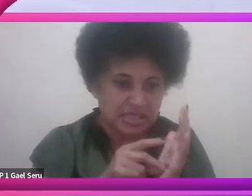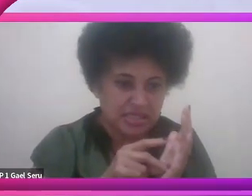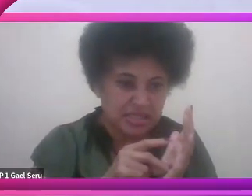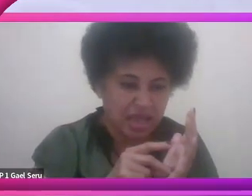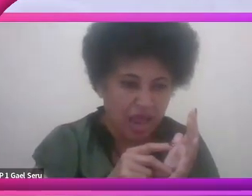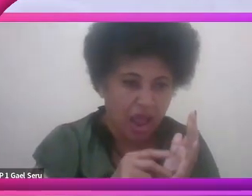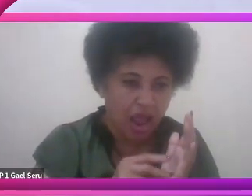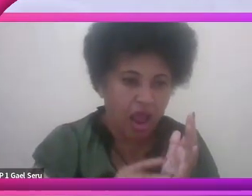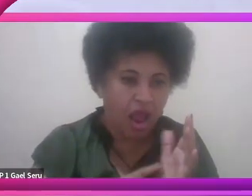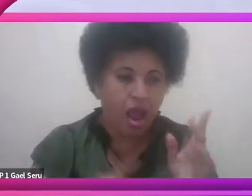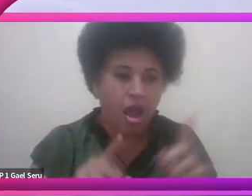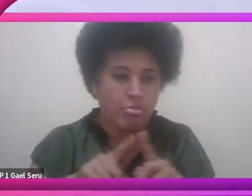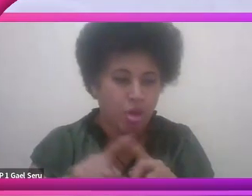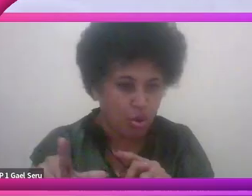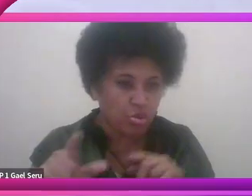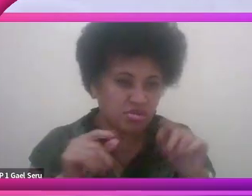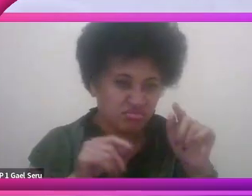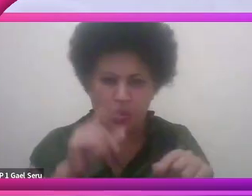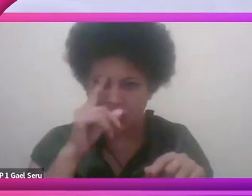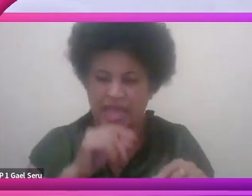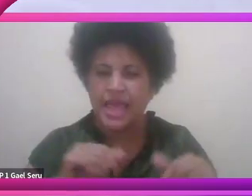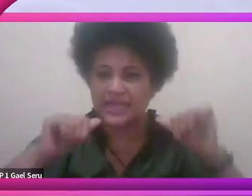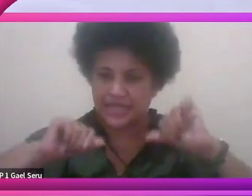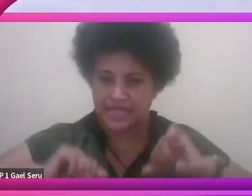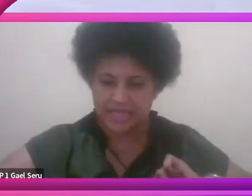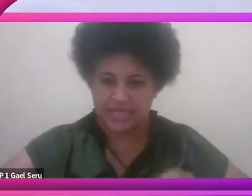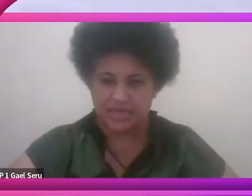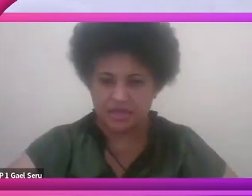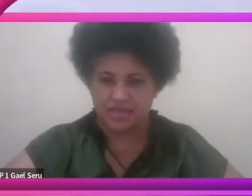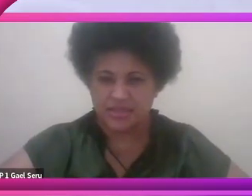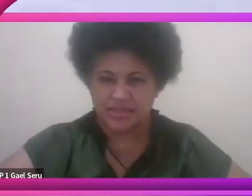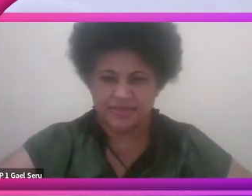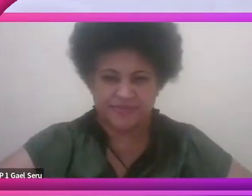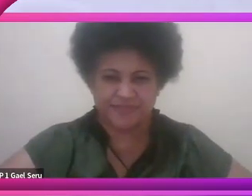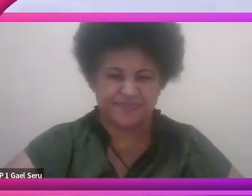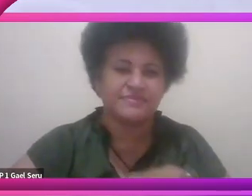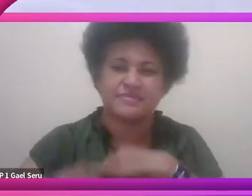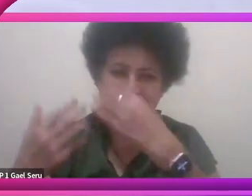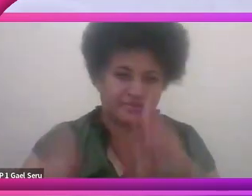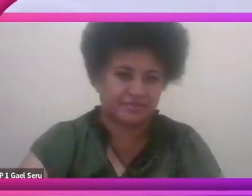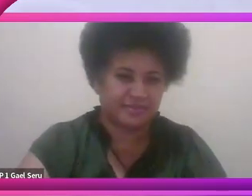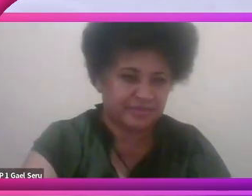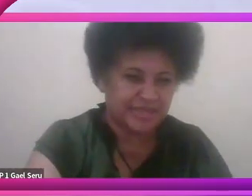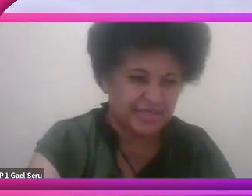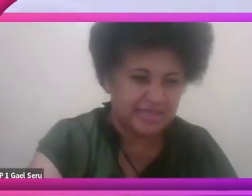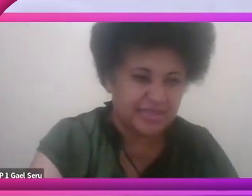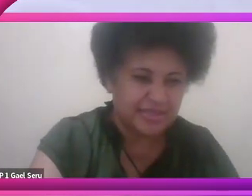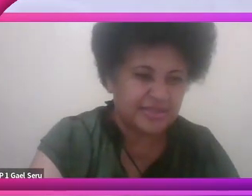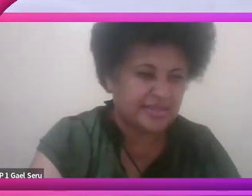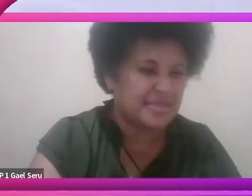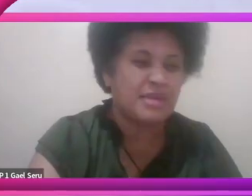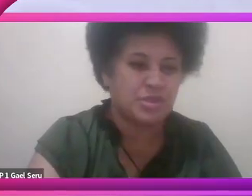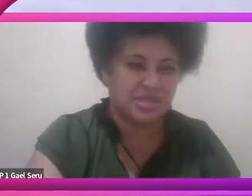of the disease-caused bacteria can be treated with simple antibiotic. The second row, in the middle row, called viral, that's